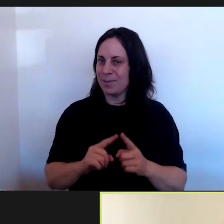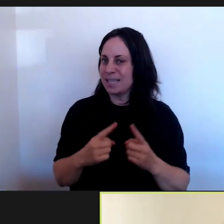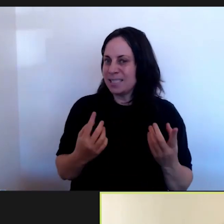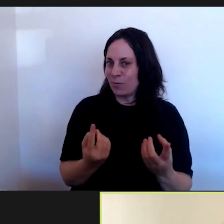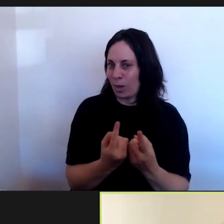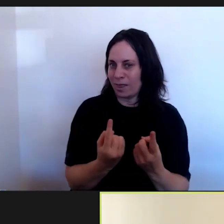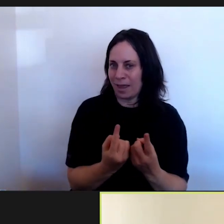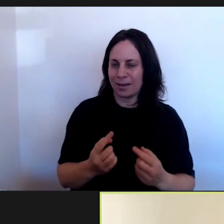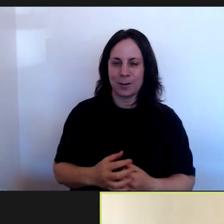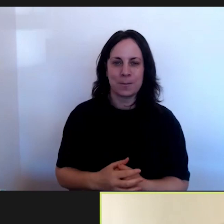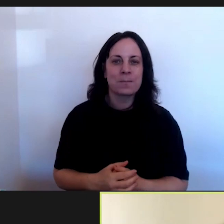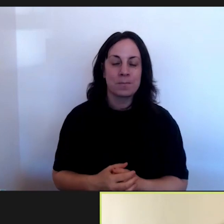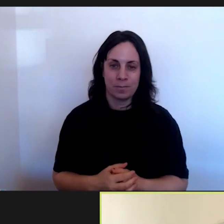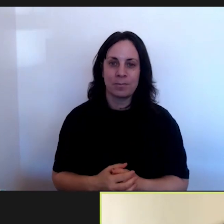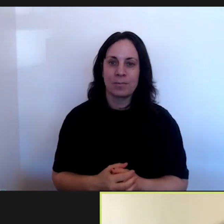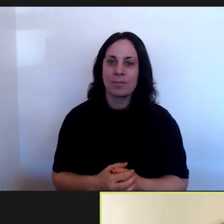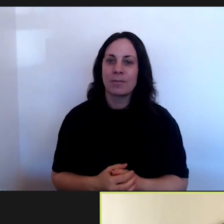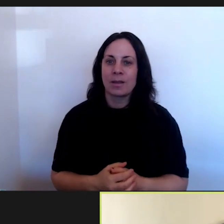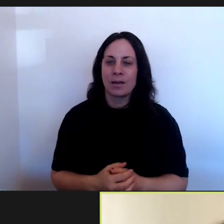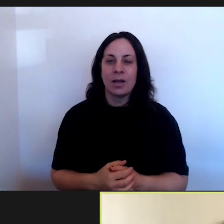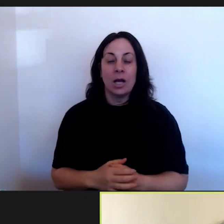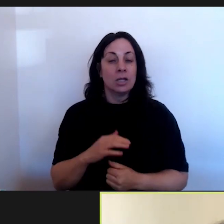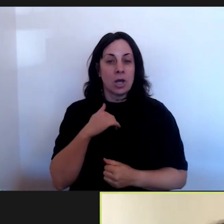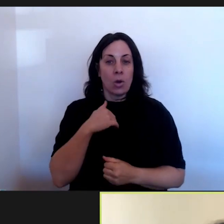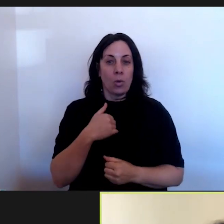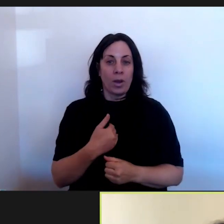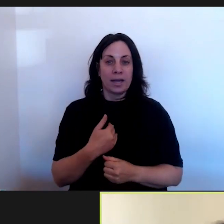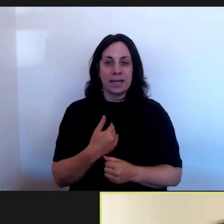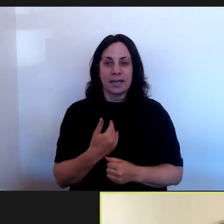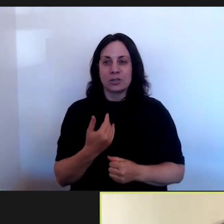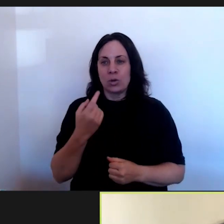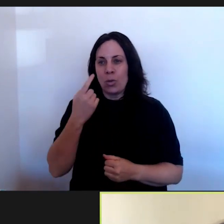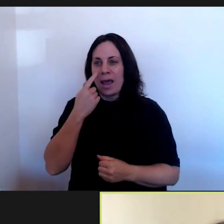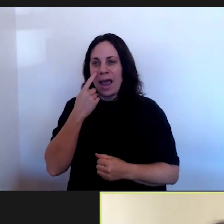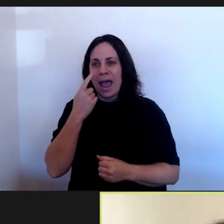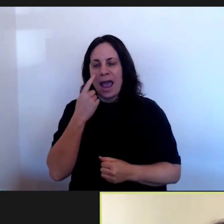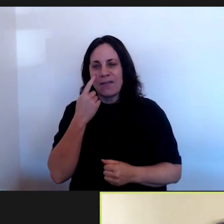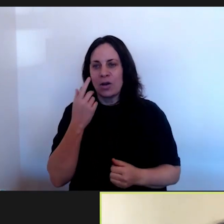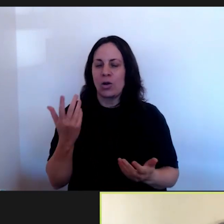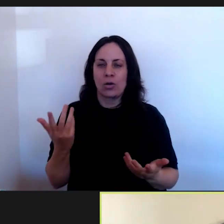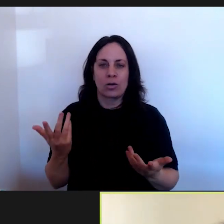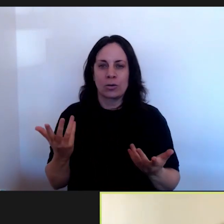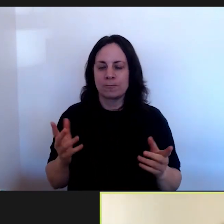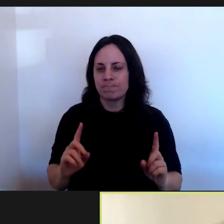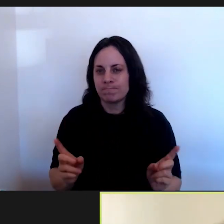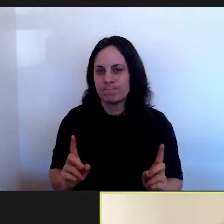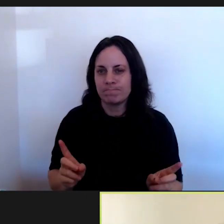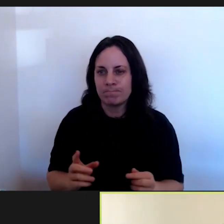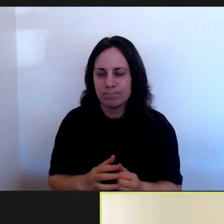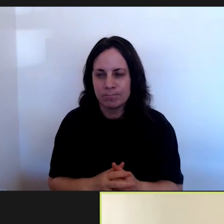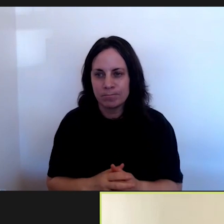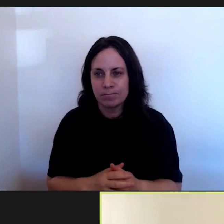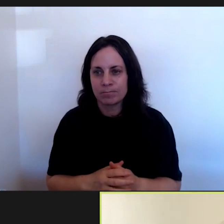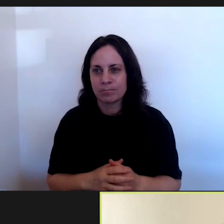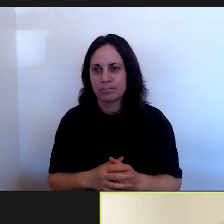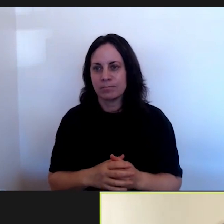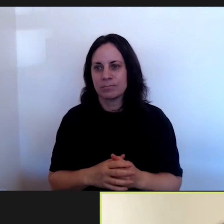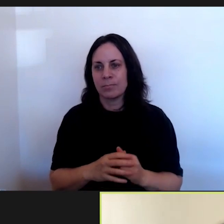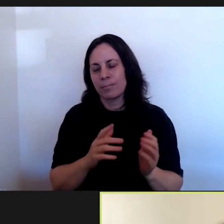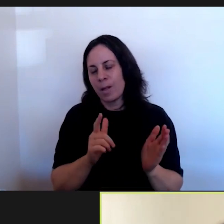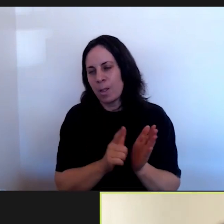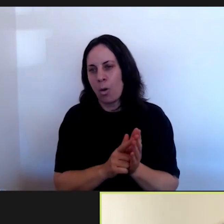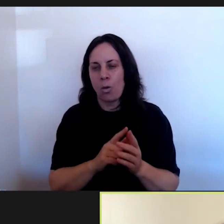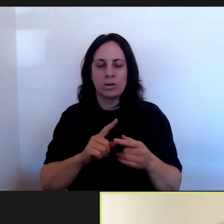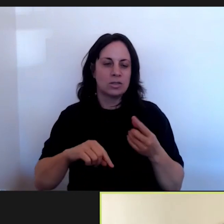So we need to also look at what kind of laws it's going to cost you if you then precisely mention we have such and such